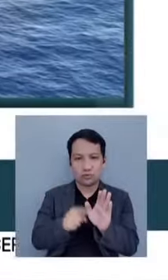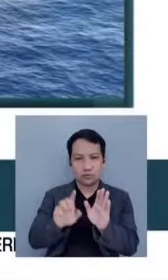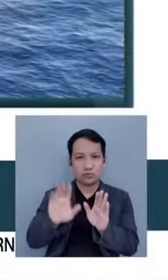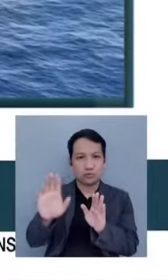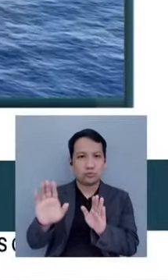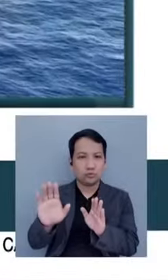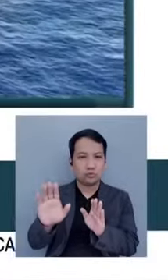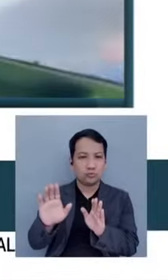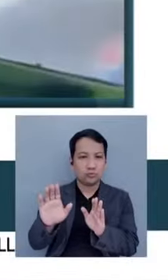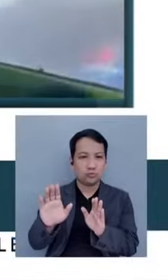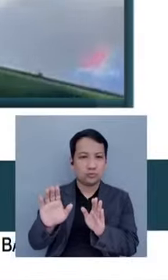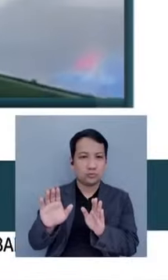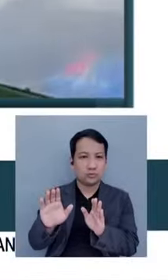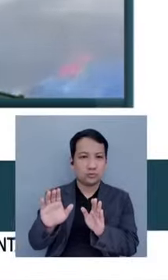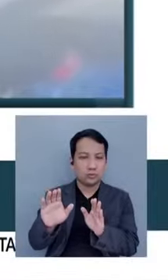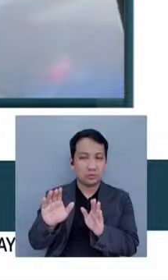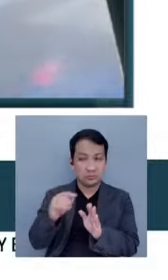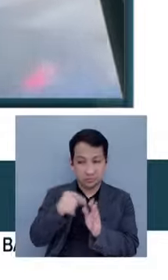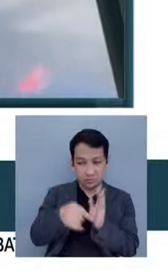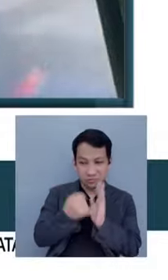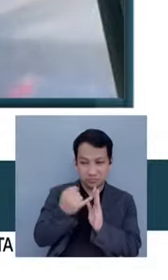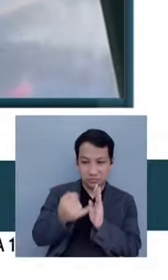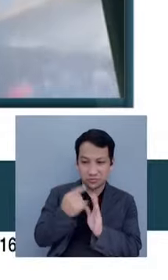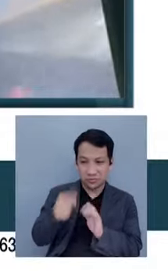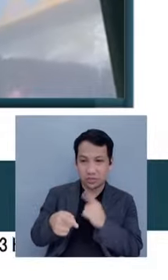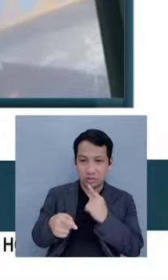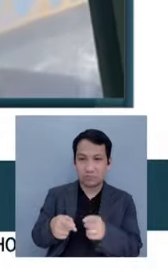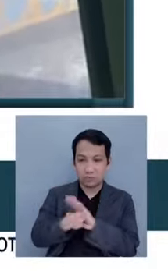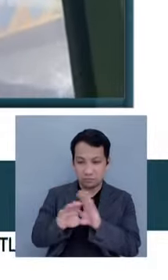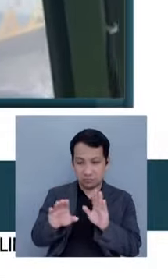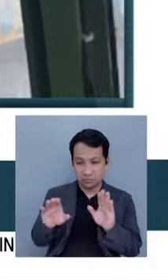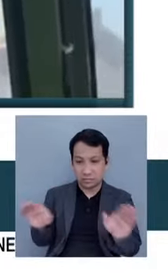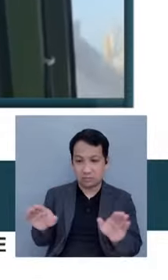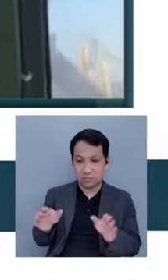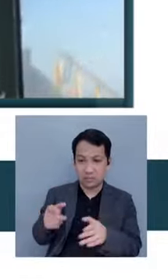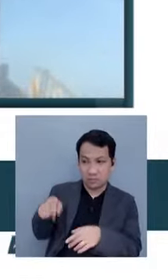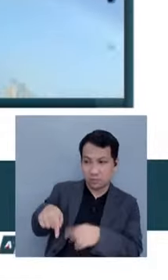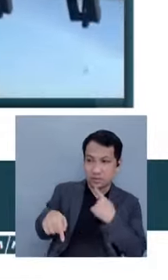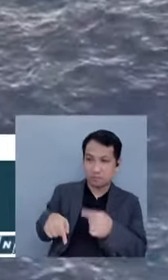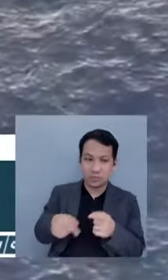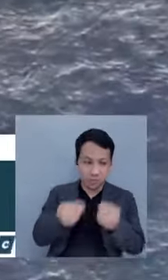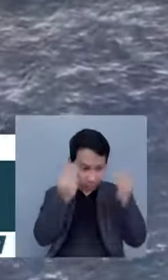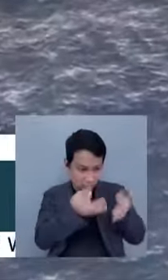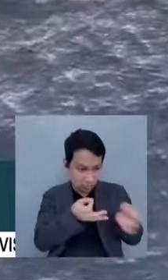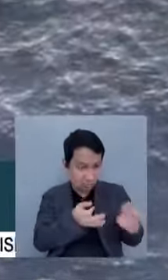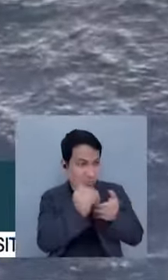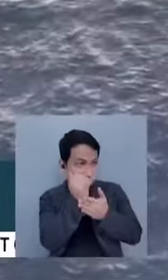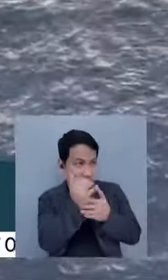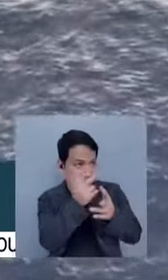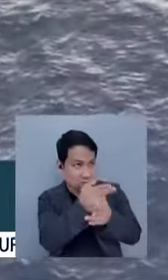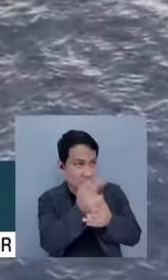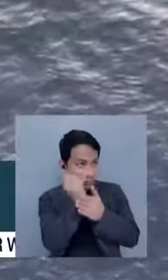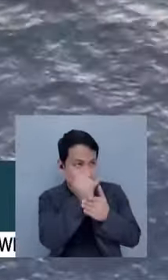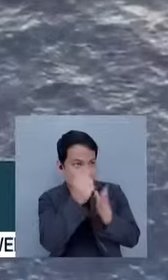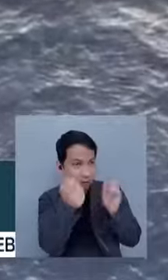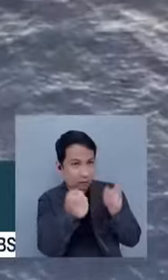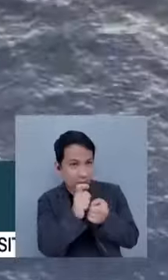Never kaming sinabihan na, oh, i-cut nyo to, ito yung dapat angulo nyo, i-edit nyo to. I'm not also saying